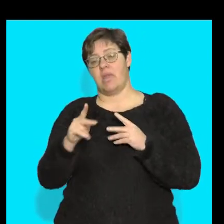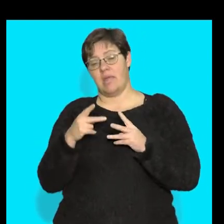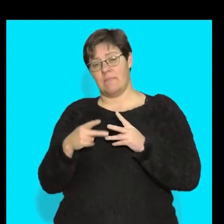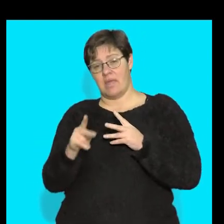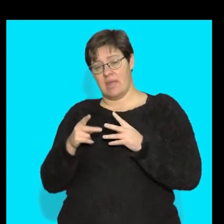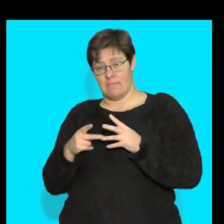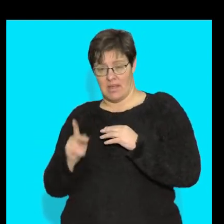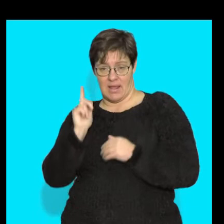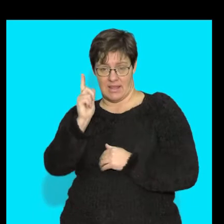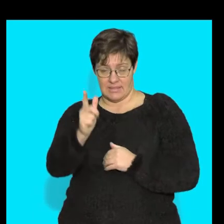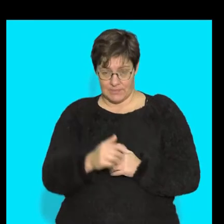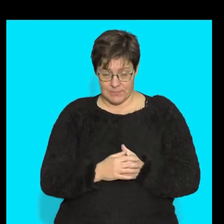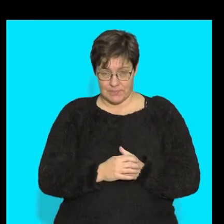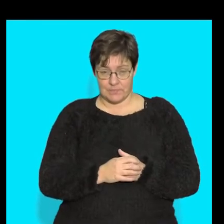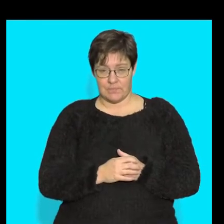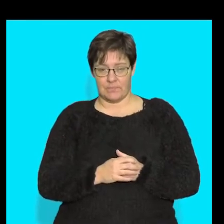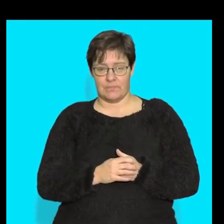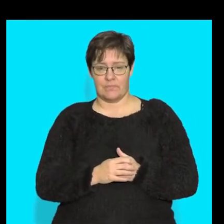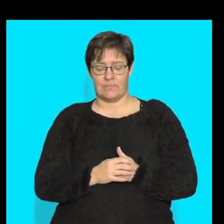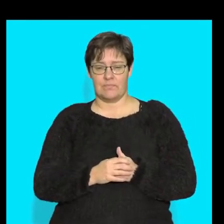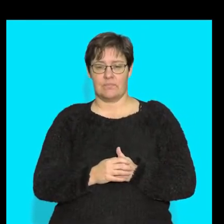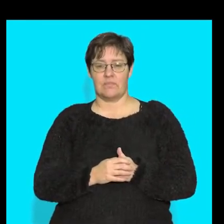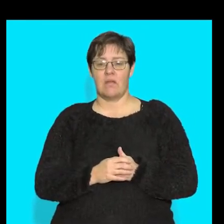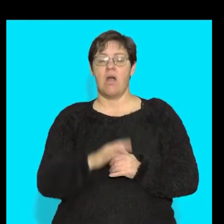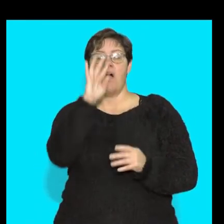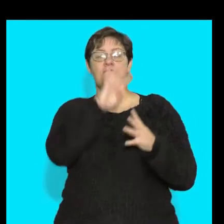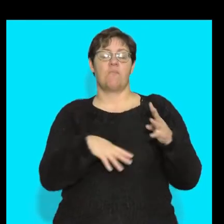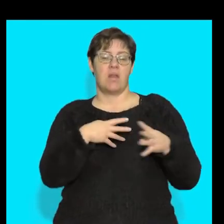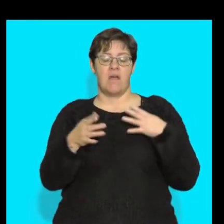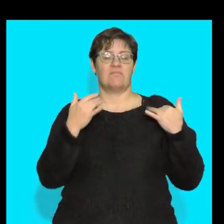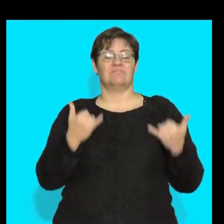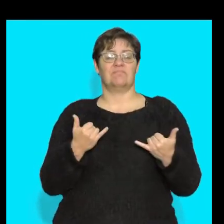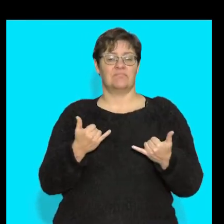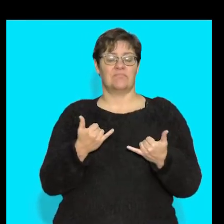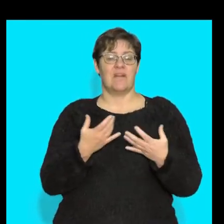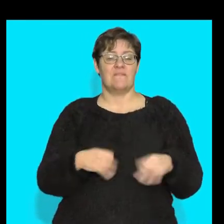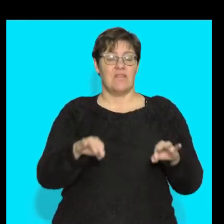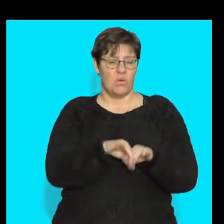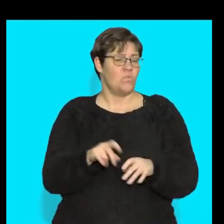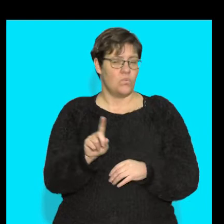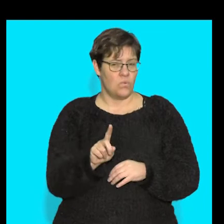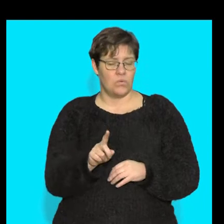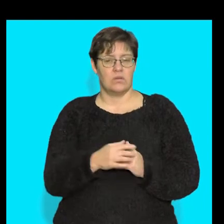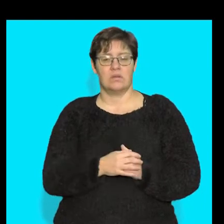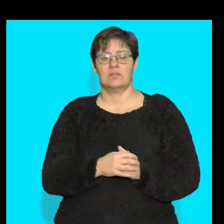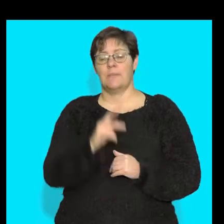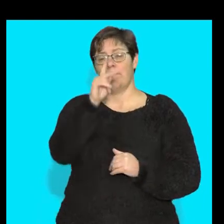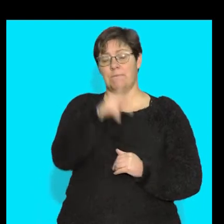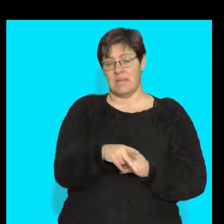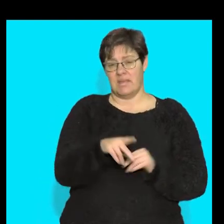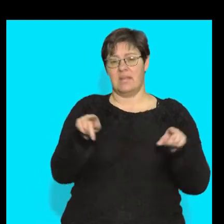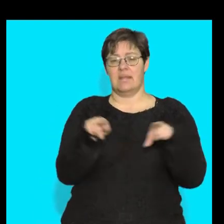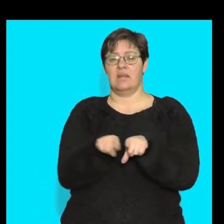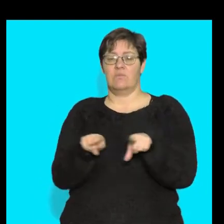back at a later stage. Now remember, the formula for the present value is normally given by